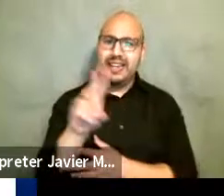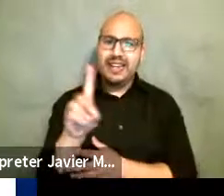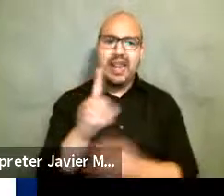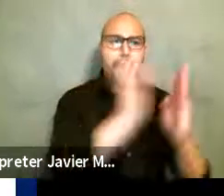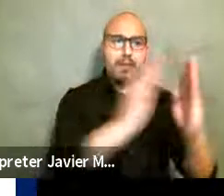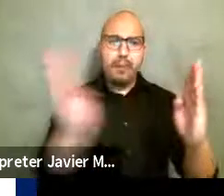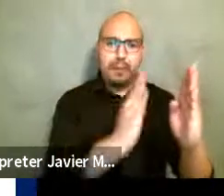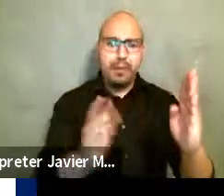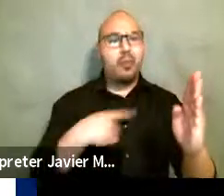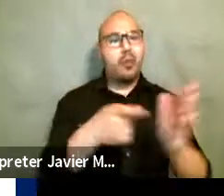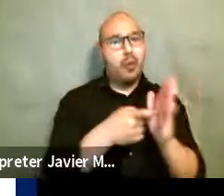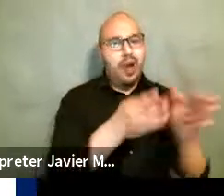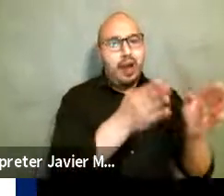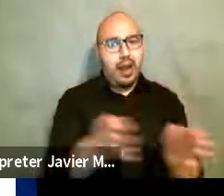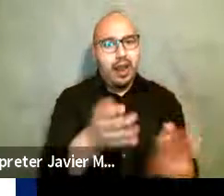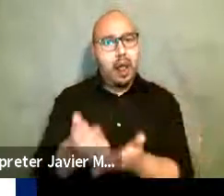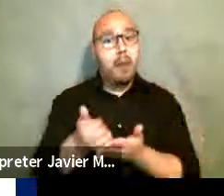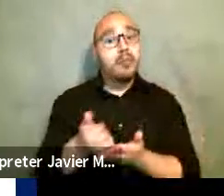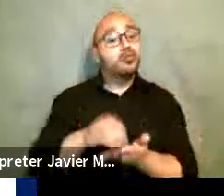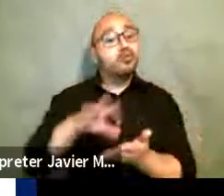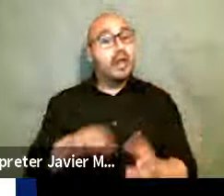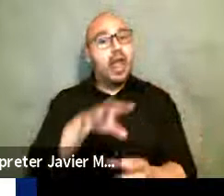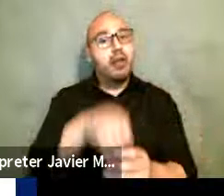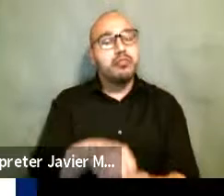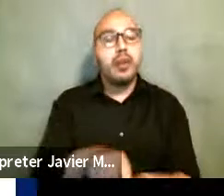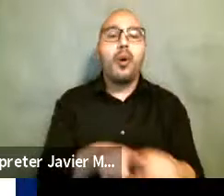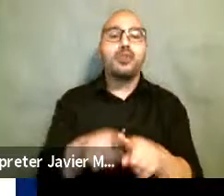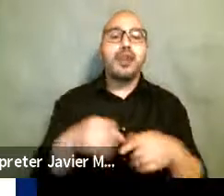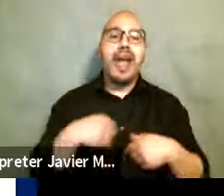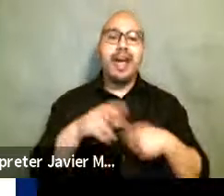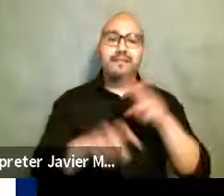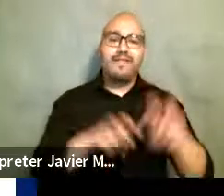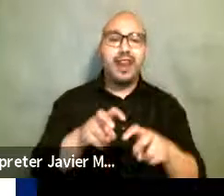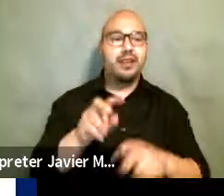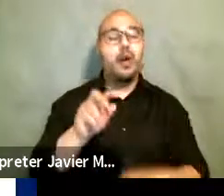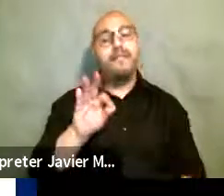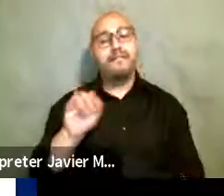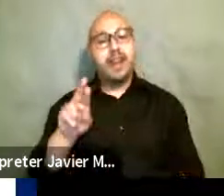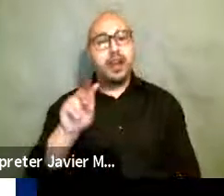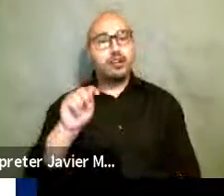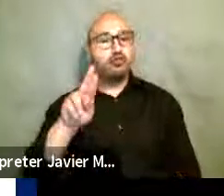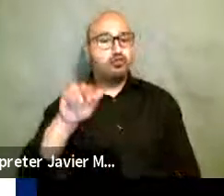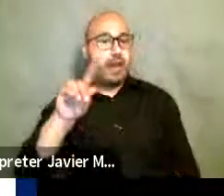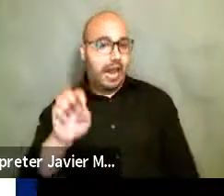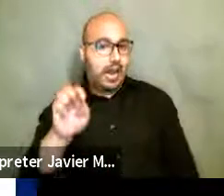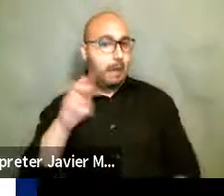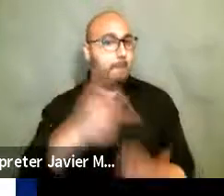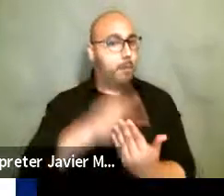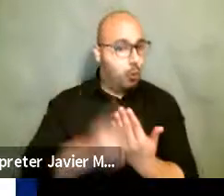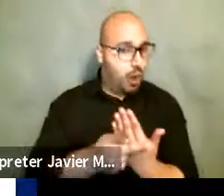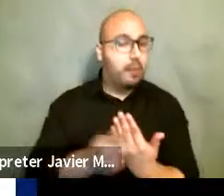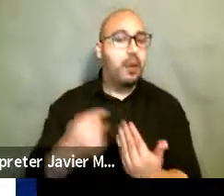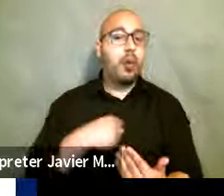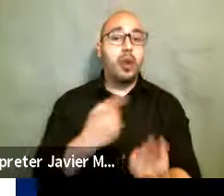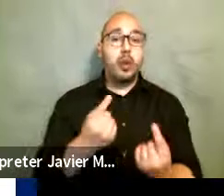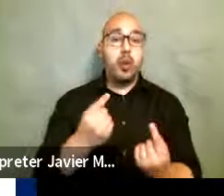a student could do. We also have a fair trade program, and we sell